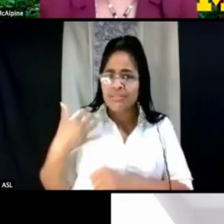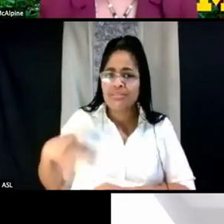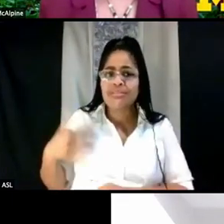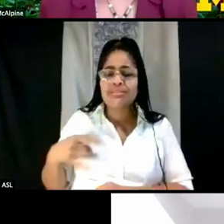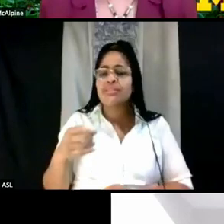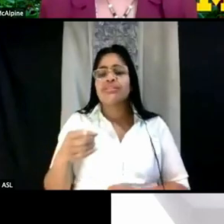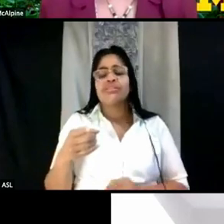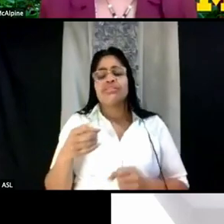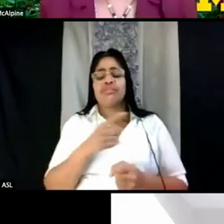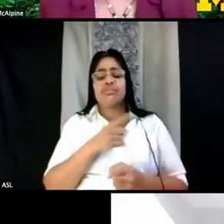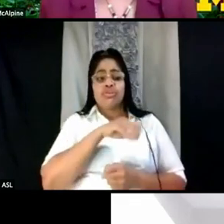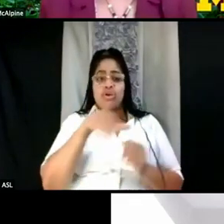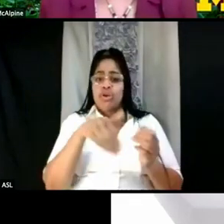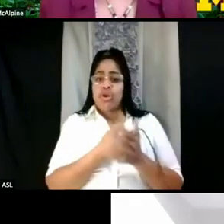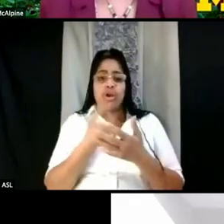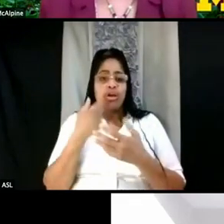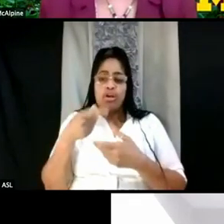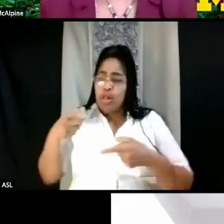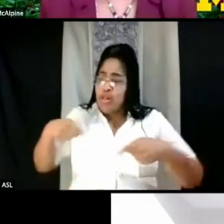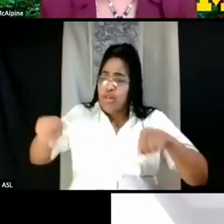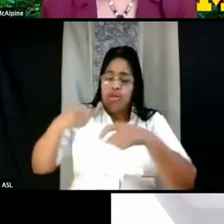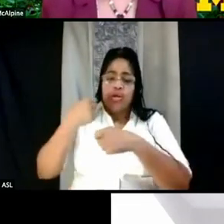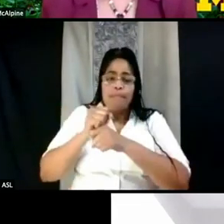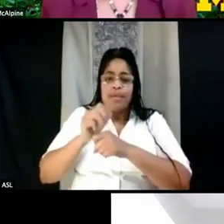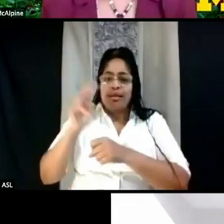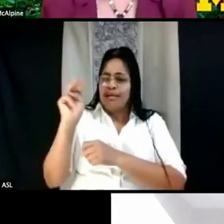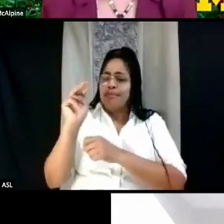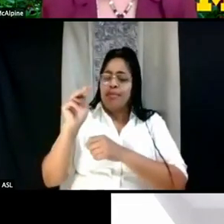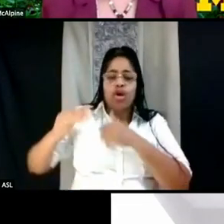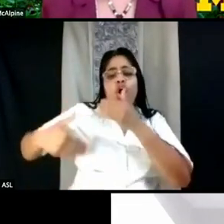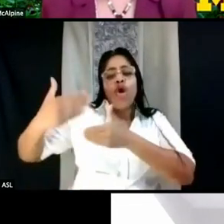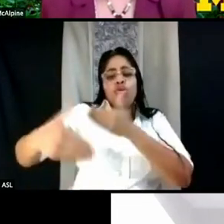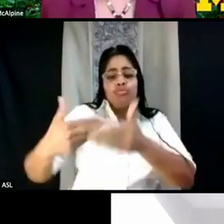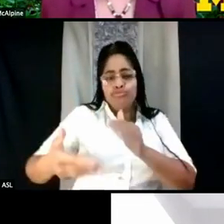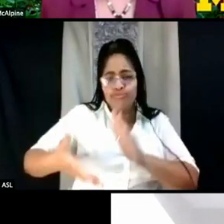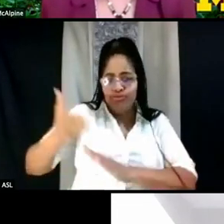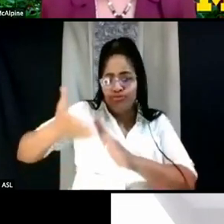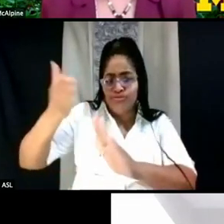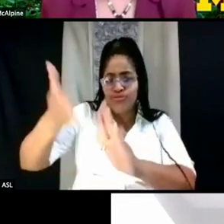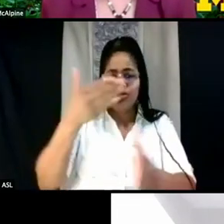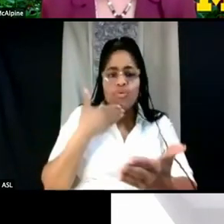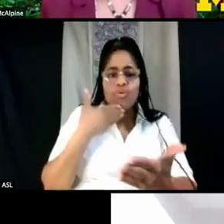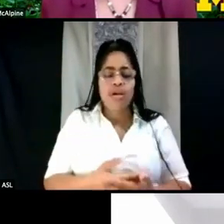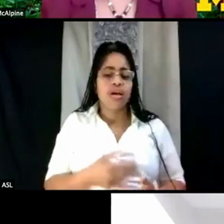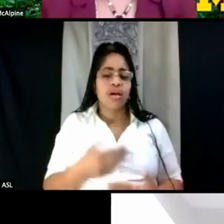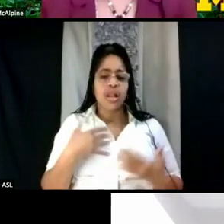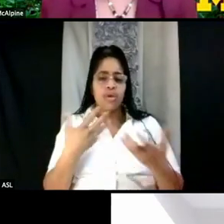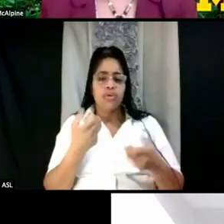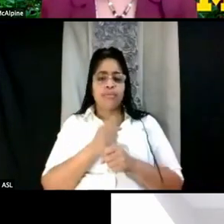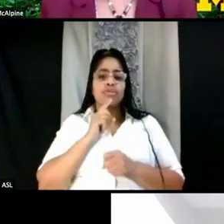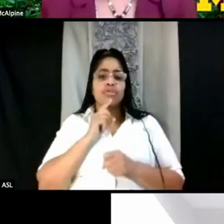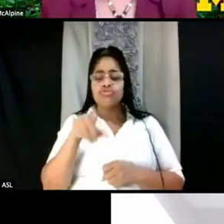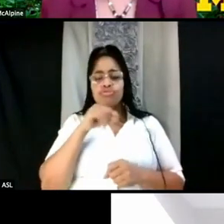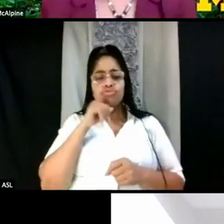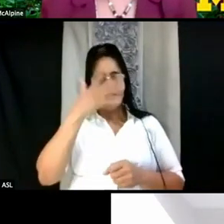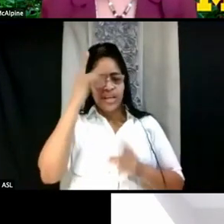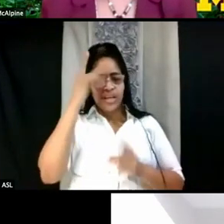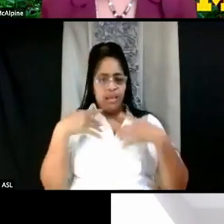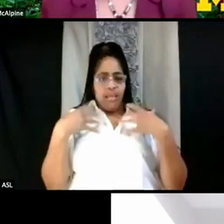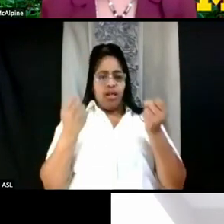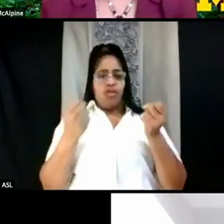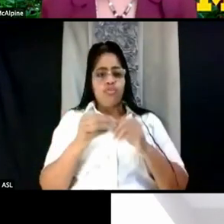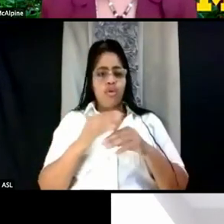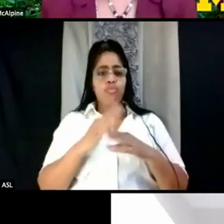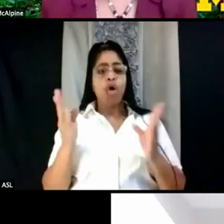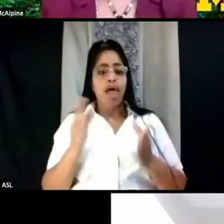make MGO. While we're squarely focused on COVID, I want to make sure we don't forget about health more broadly. I know we're going to hear